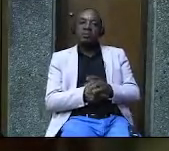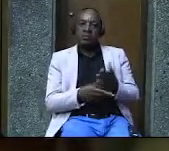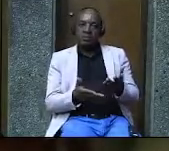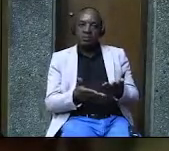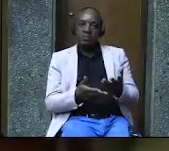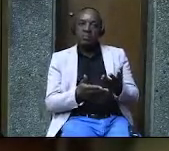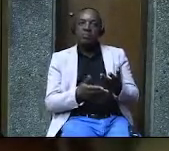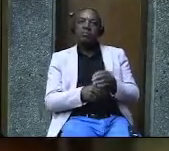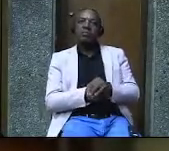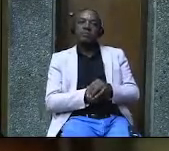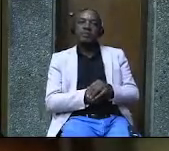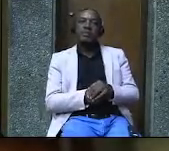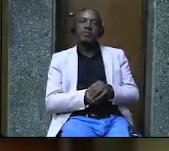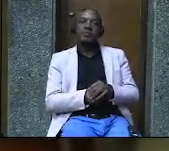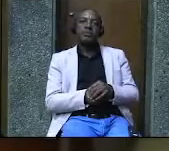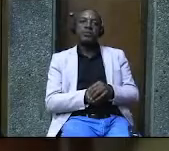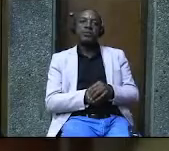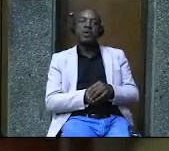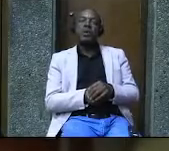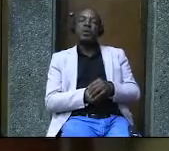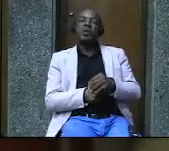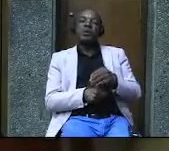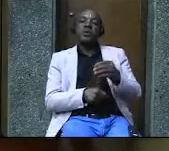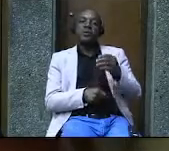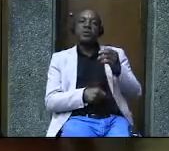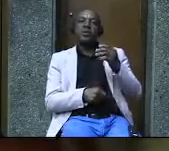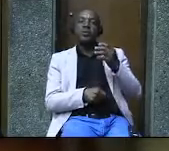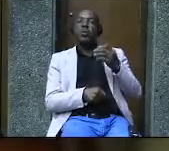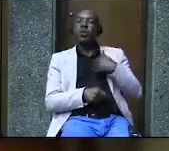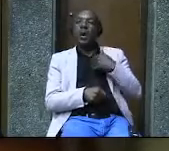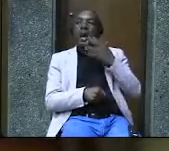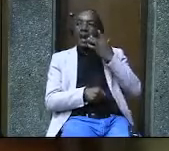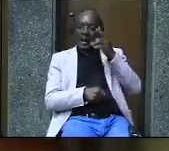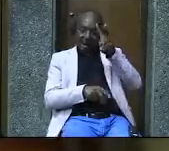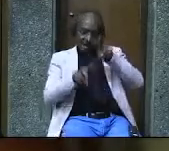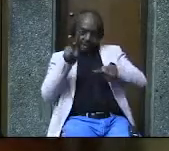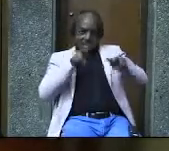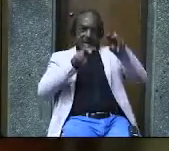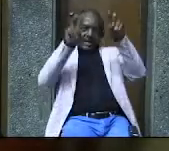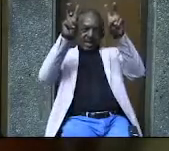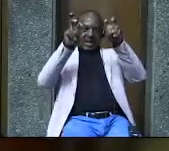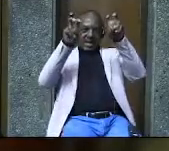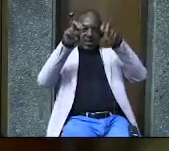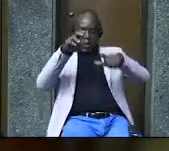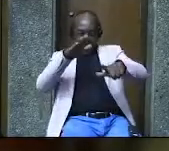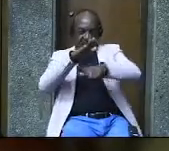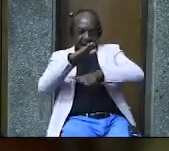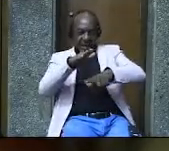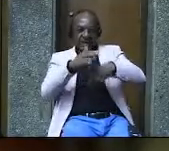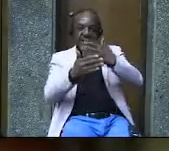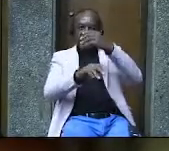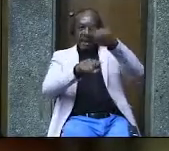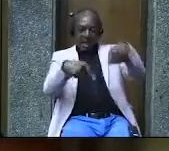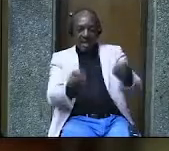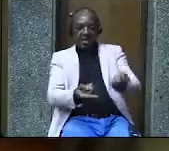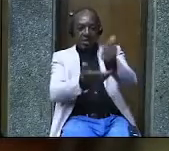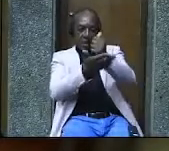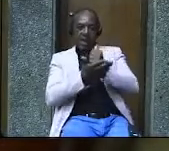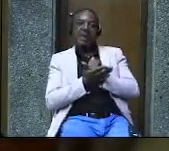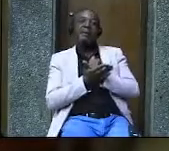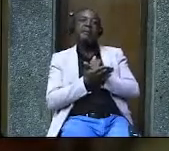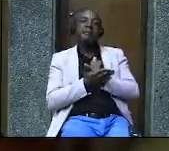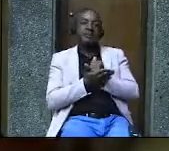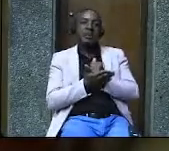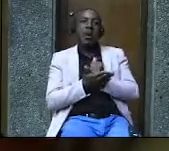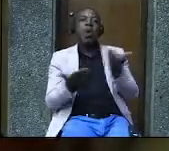here, the restoration here, a freehold farm, where we are looking at Orion, where you find the